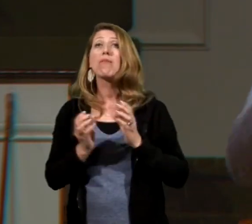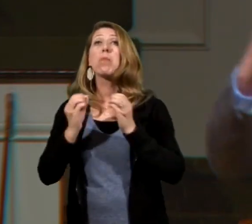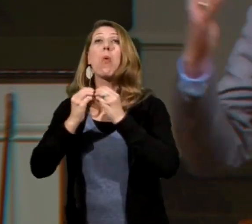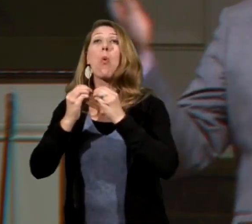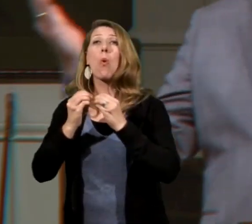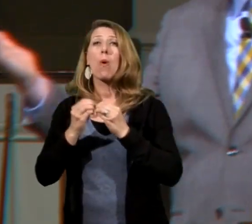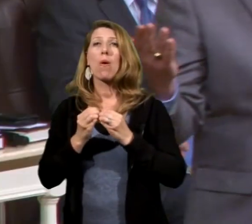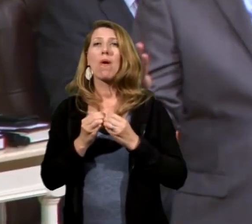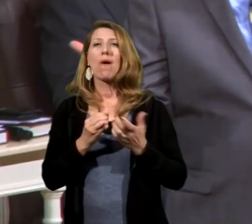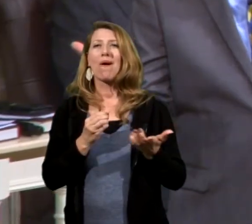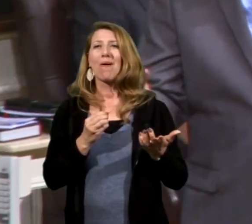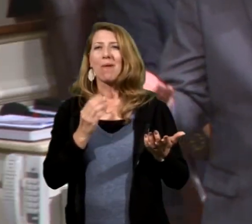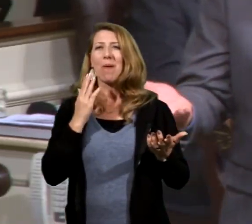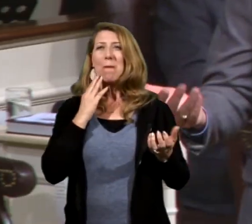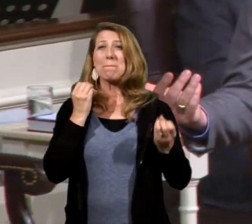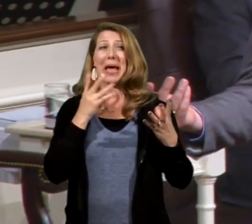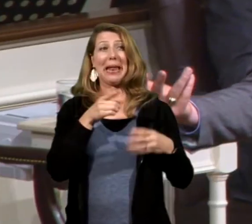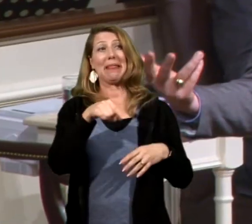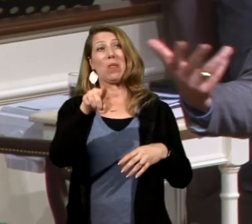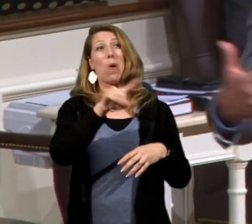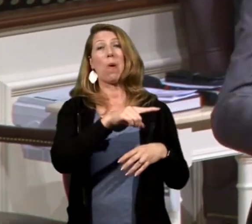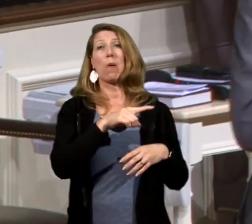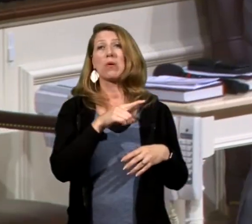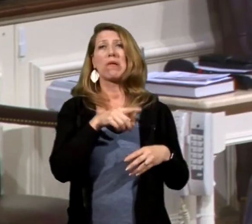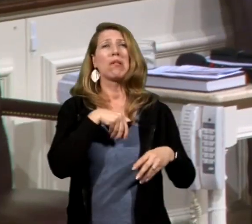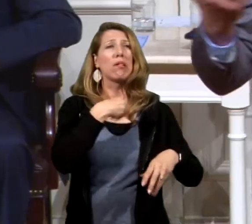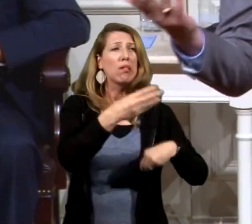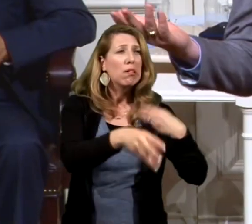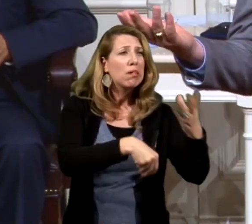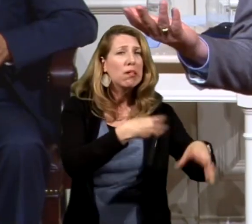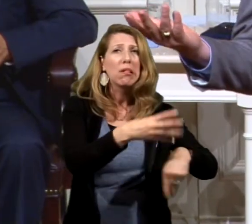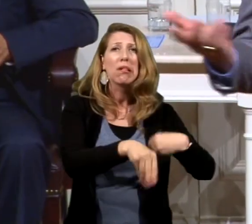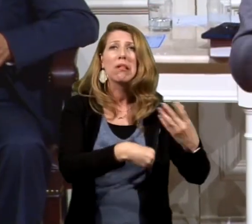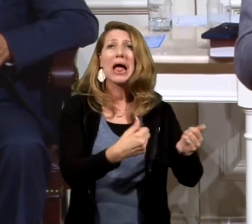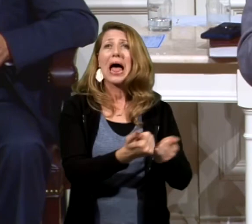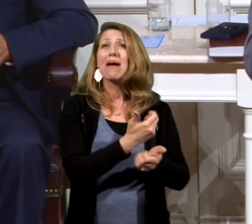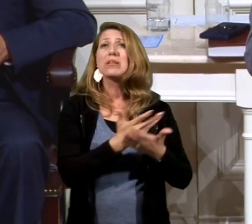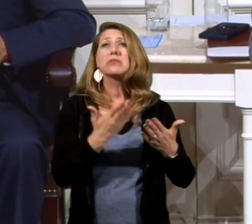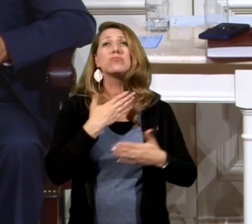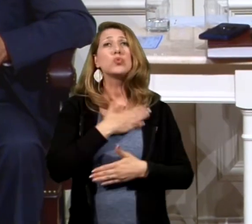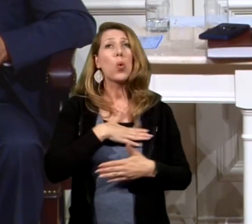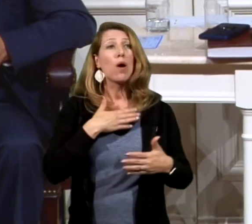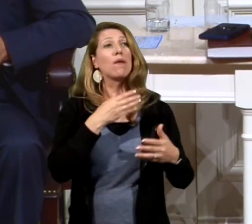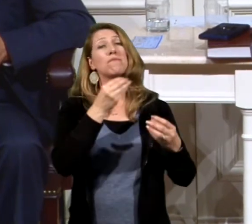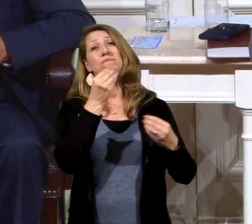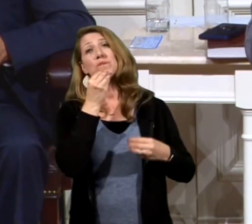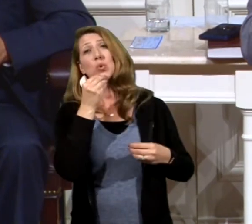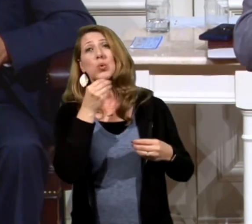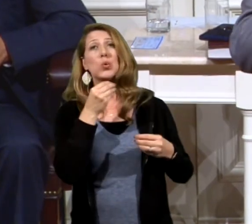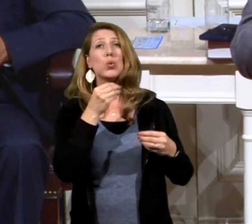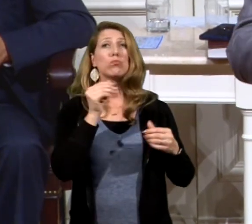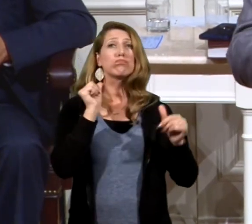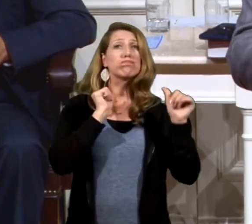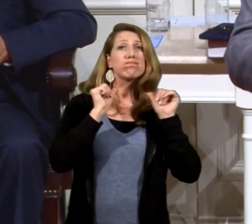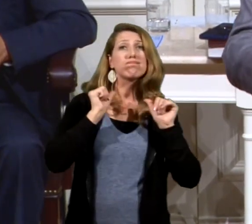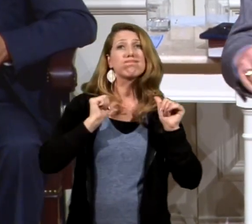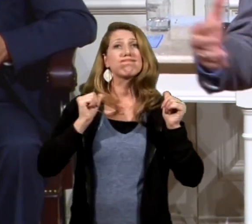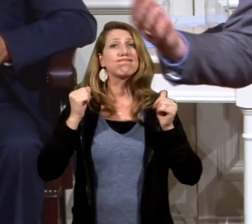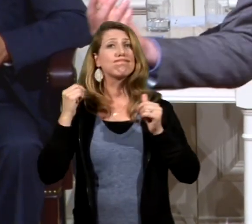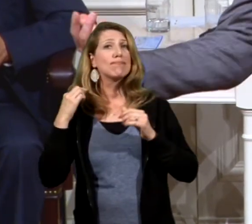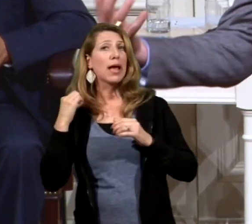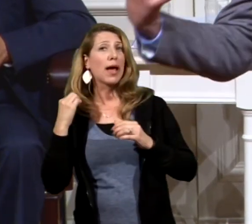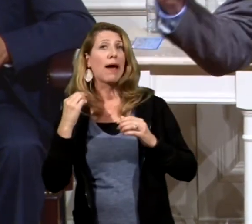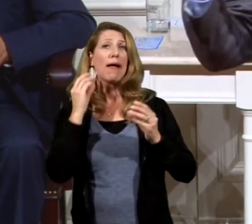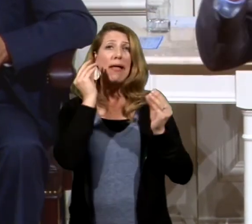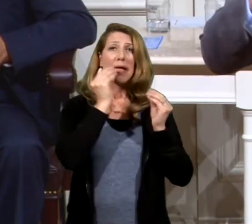many of the beautiful virgins of the day, with given all the things that they could enjoy, including food and purification and beauty products